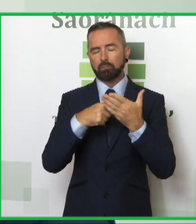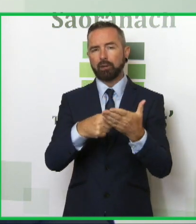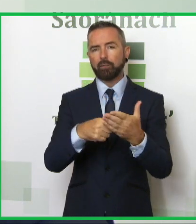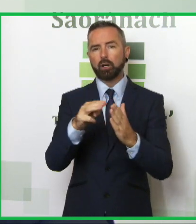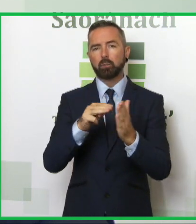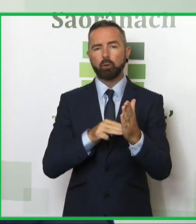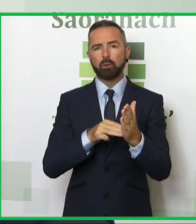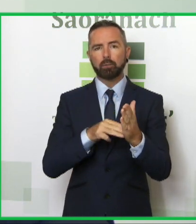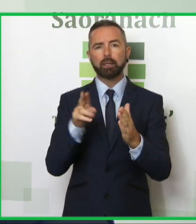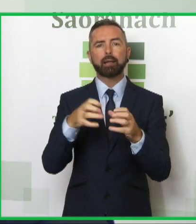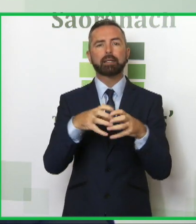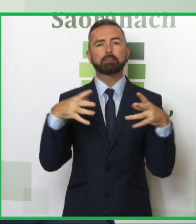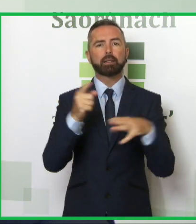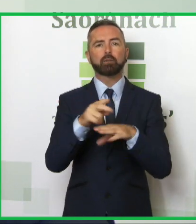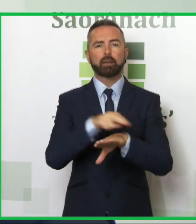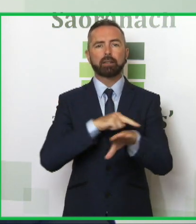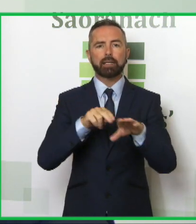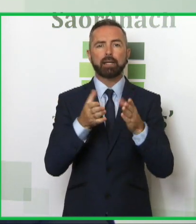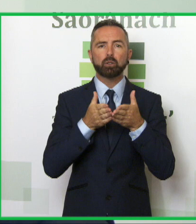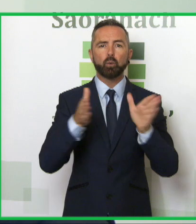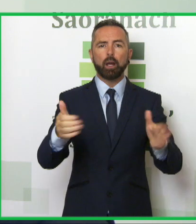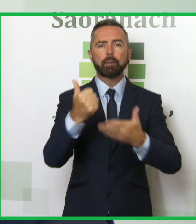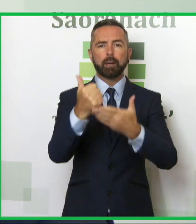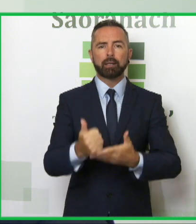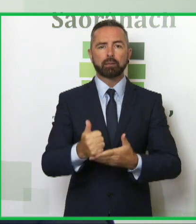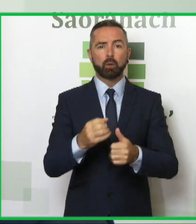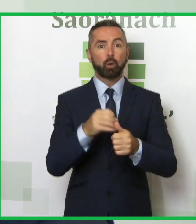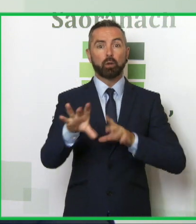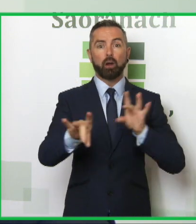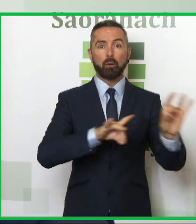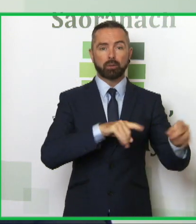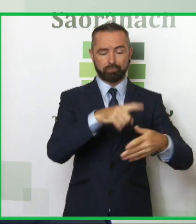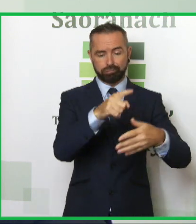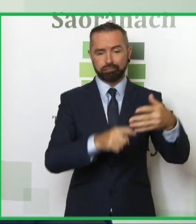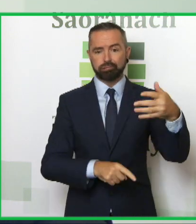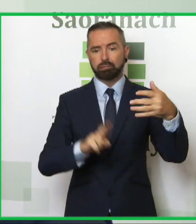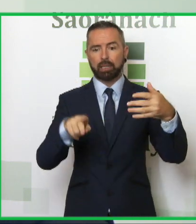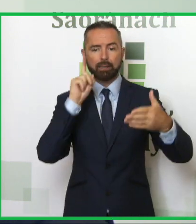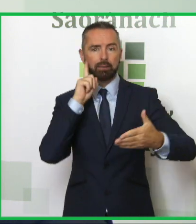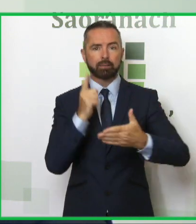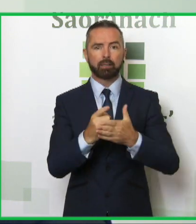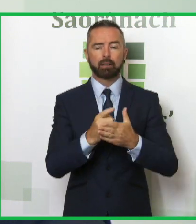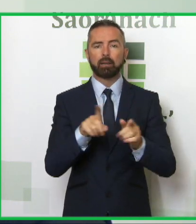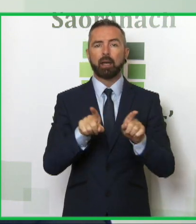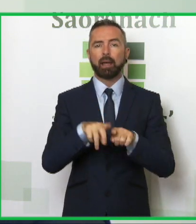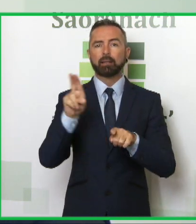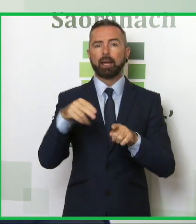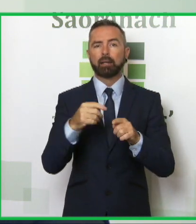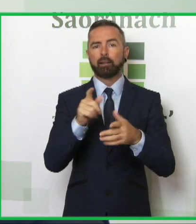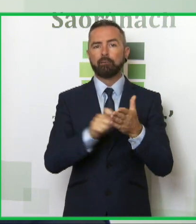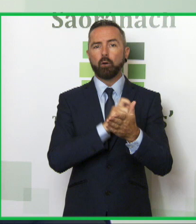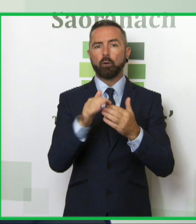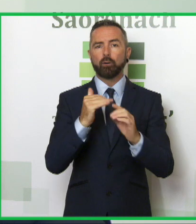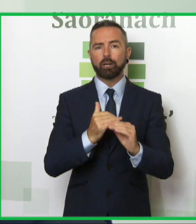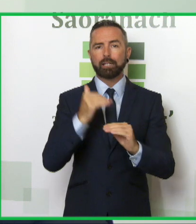on a nationwide basis are options that you can vote for, as well as, of course, you can also vote for increasing the level